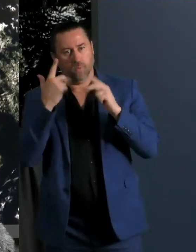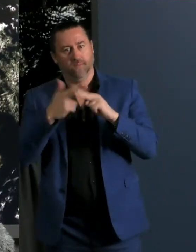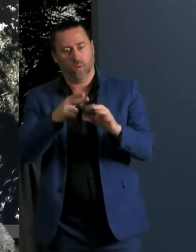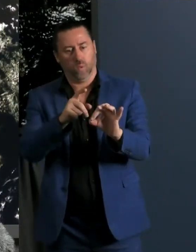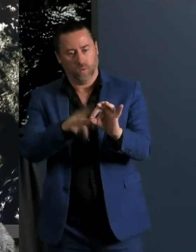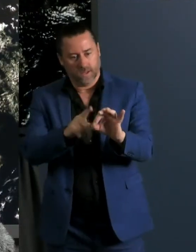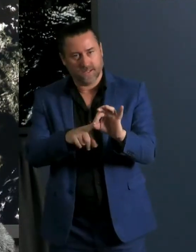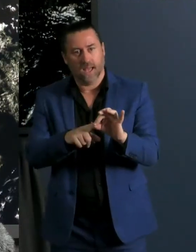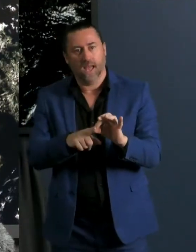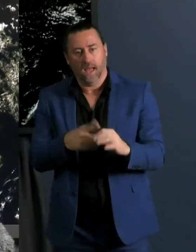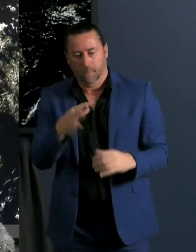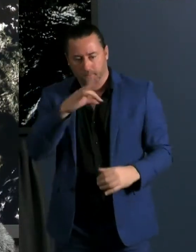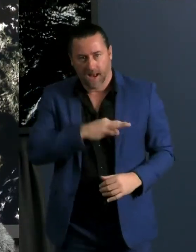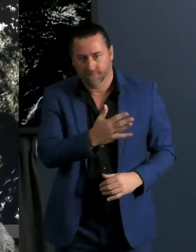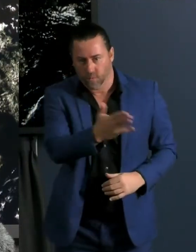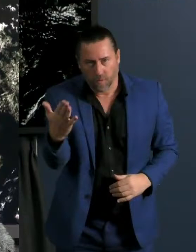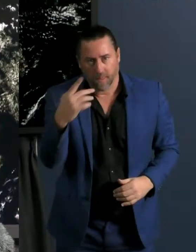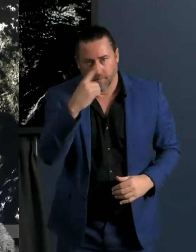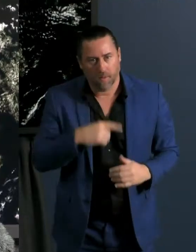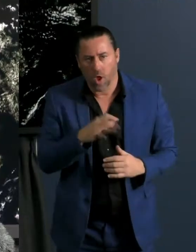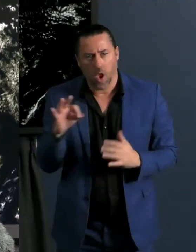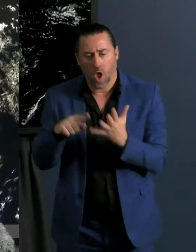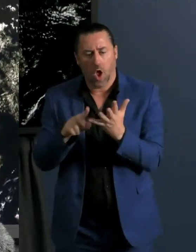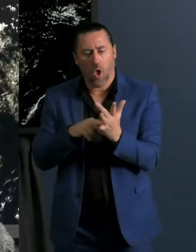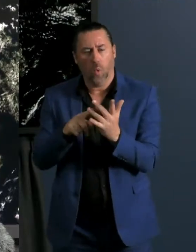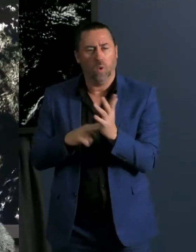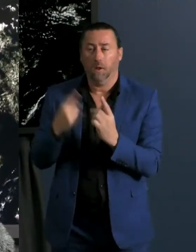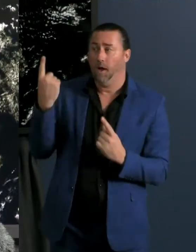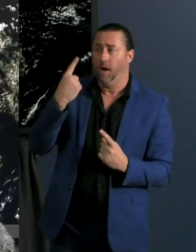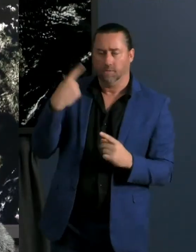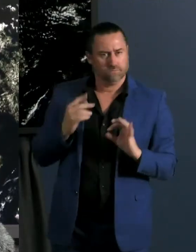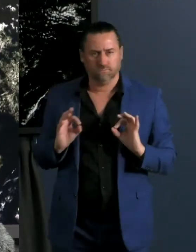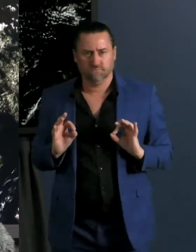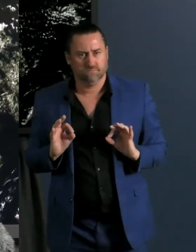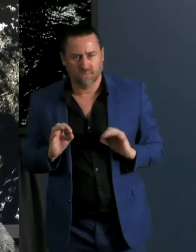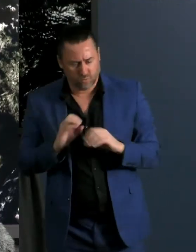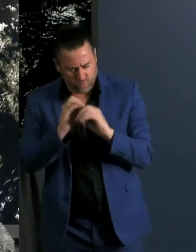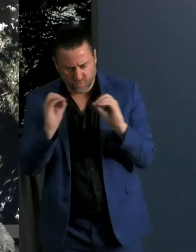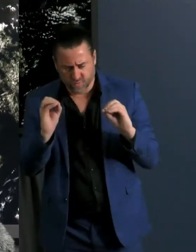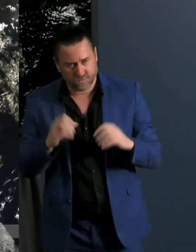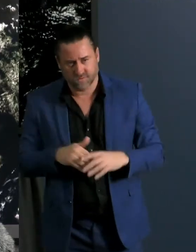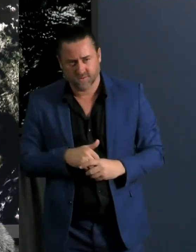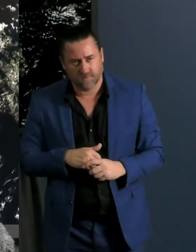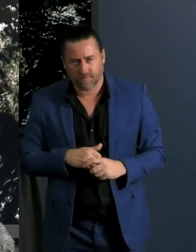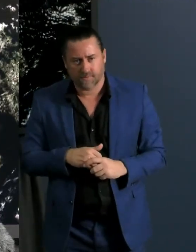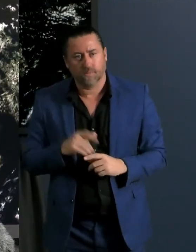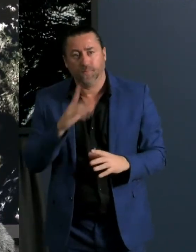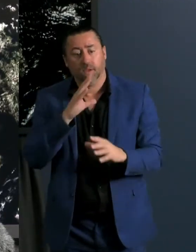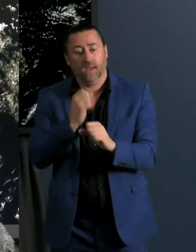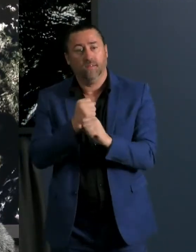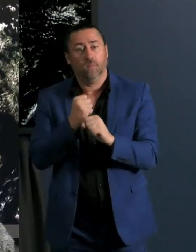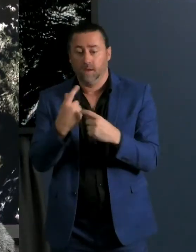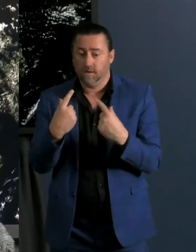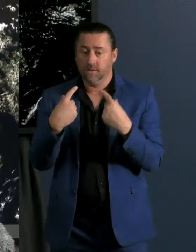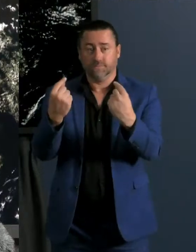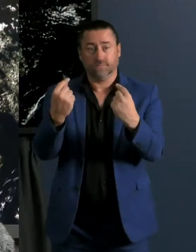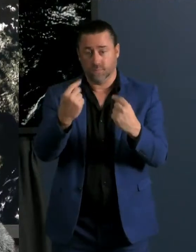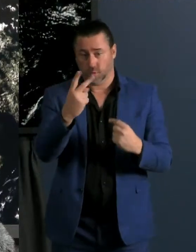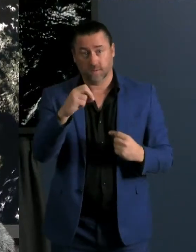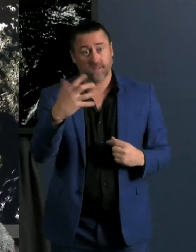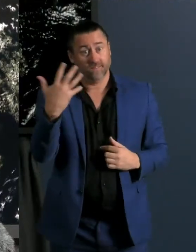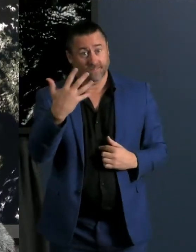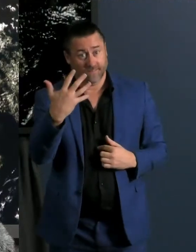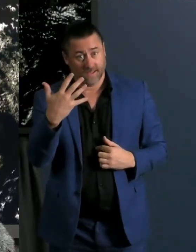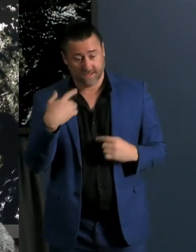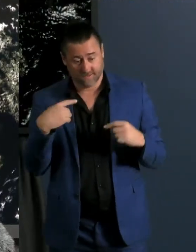what concerns them. I always have been, ever since the government was elected in